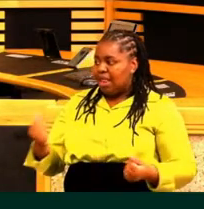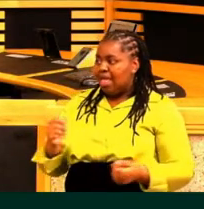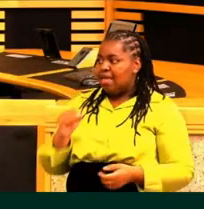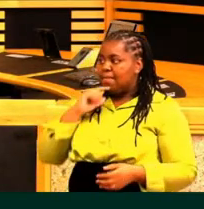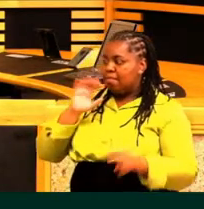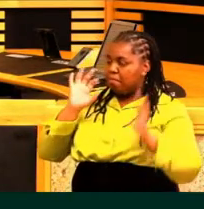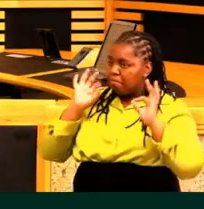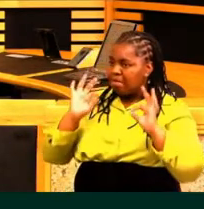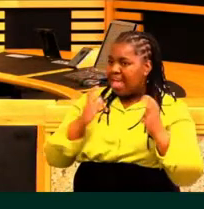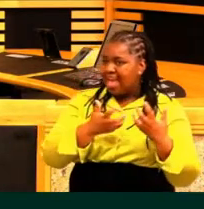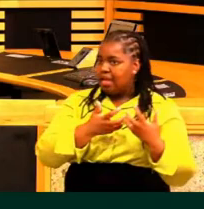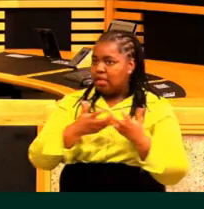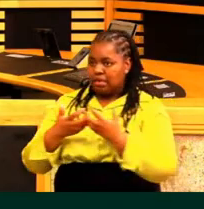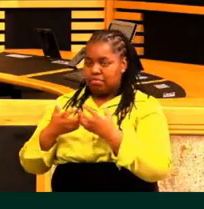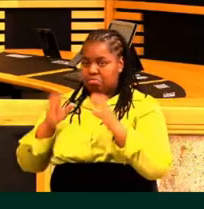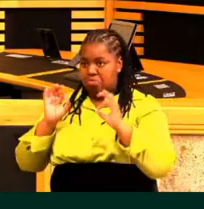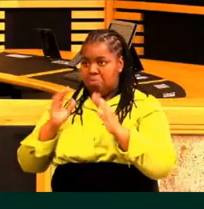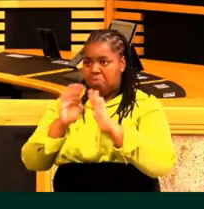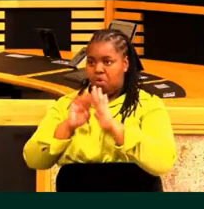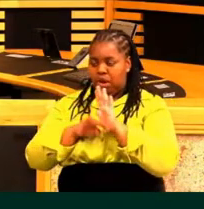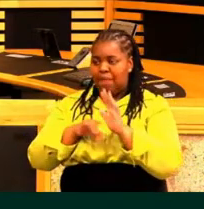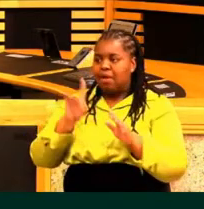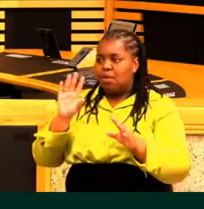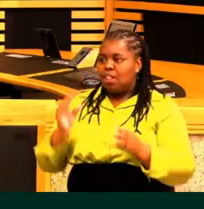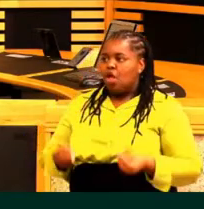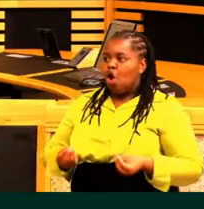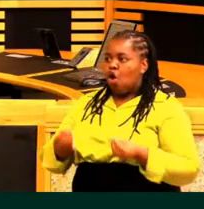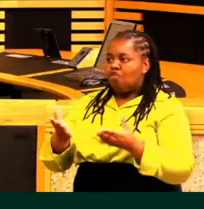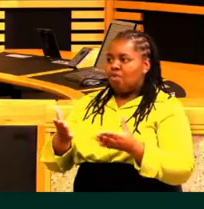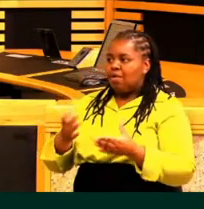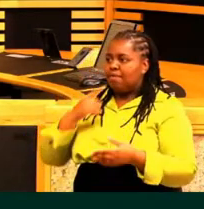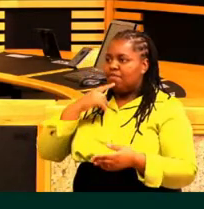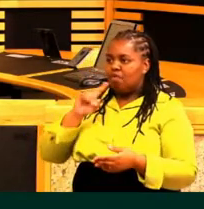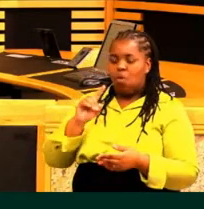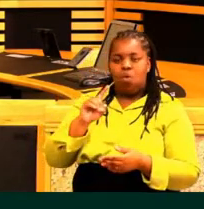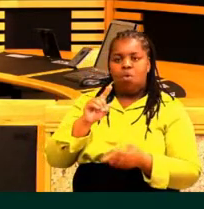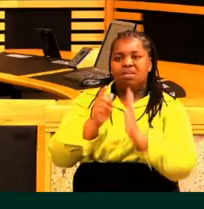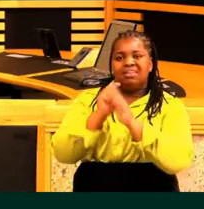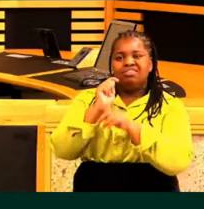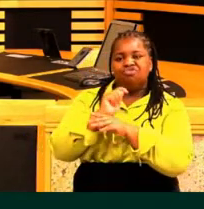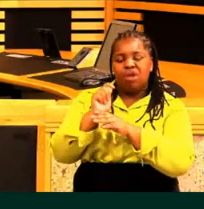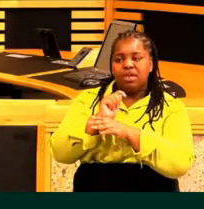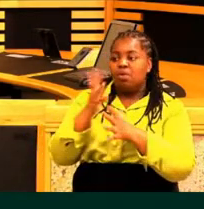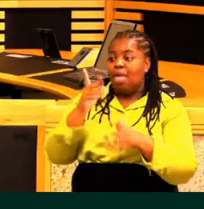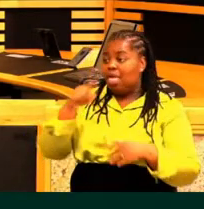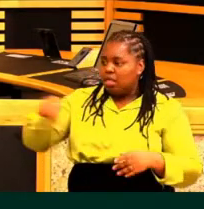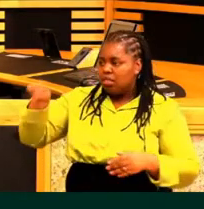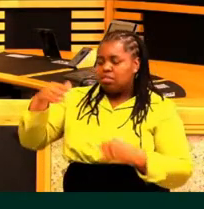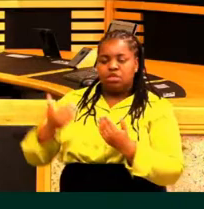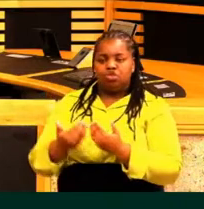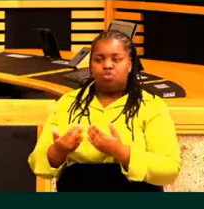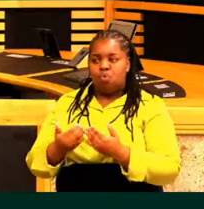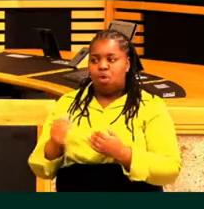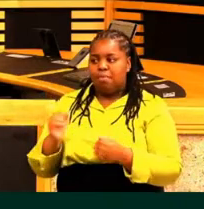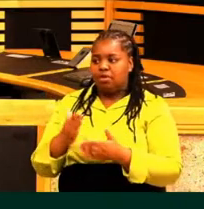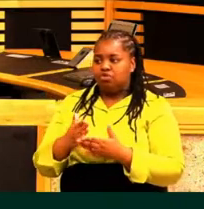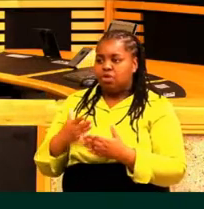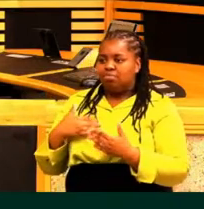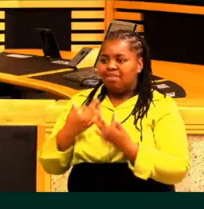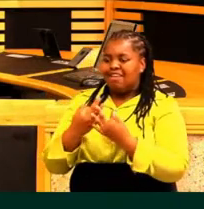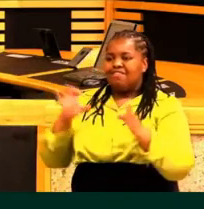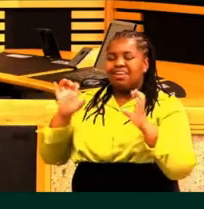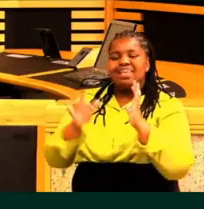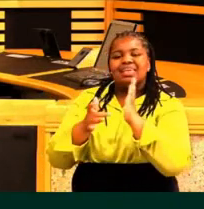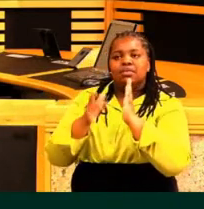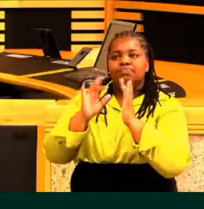efficient and relevant programs would be offering digital literacy training in all our schools which should be coupled with free internet